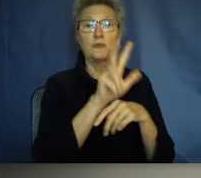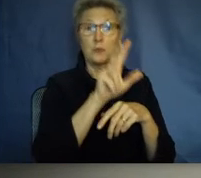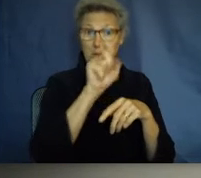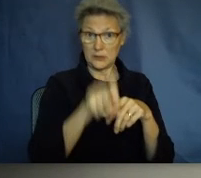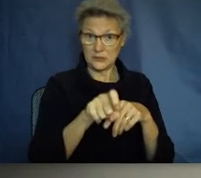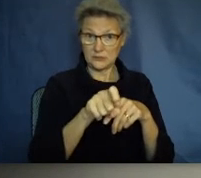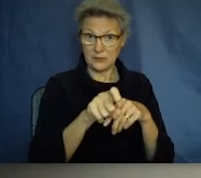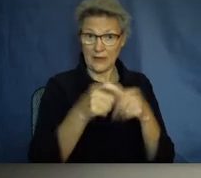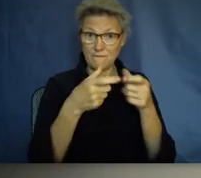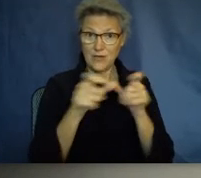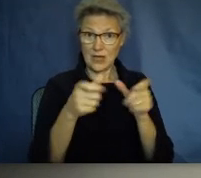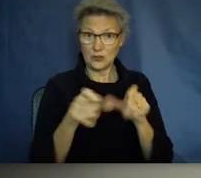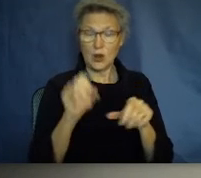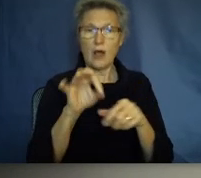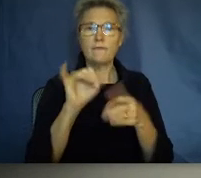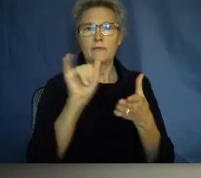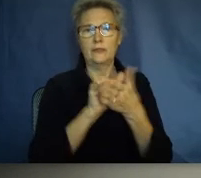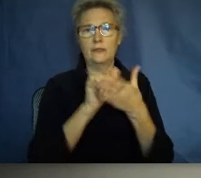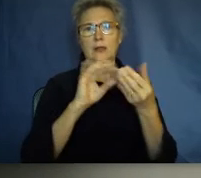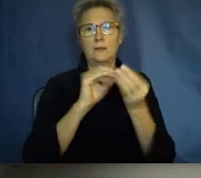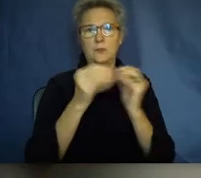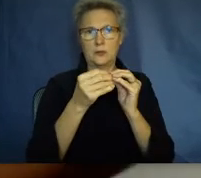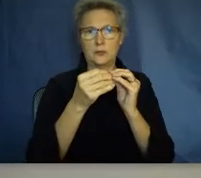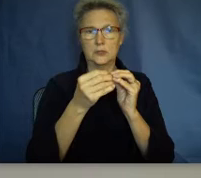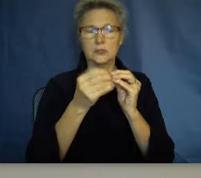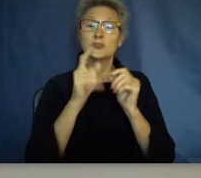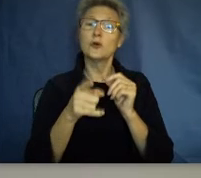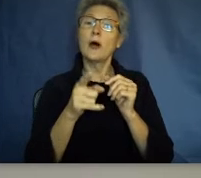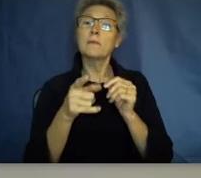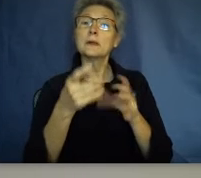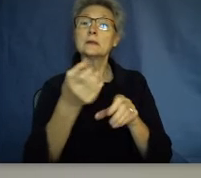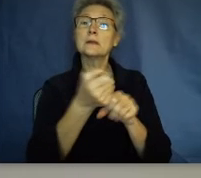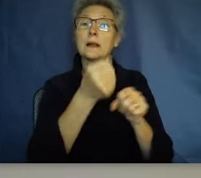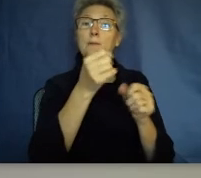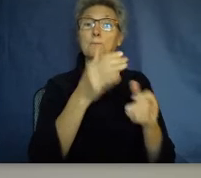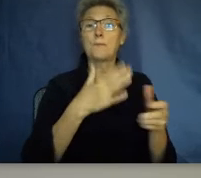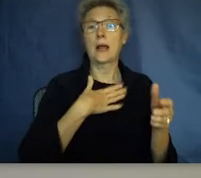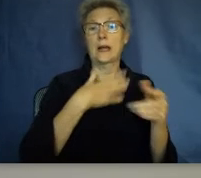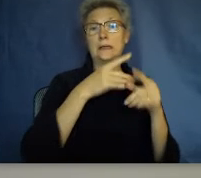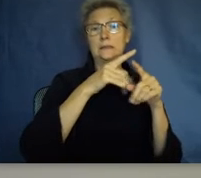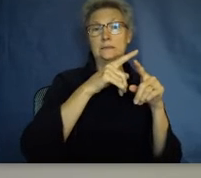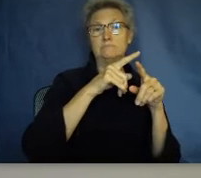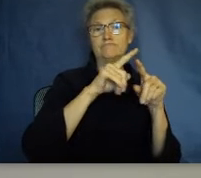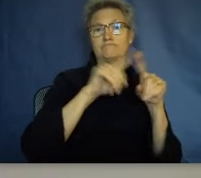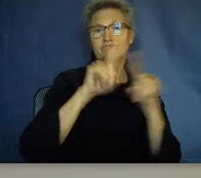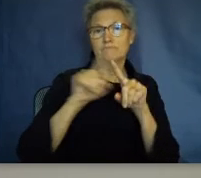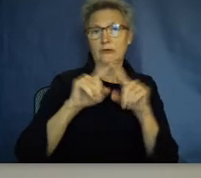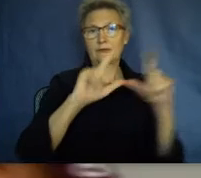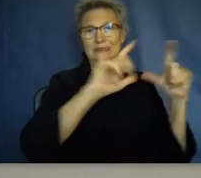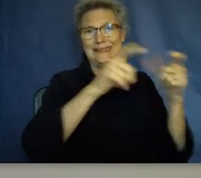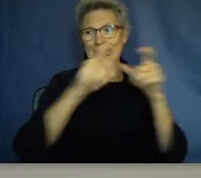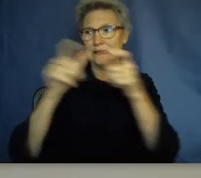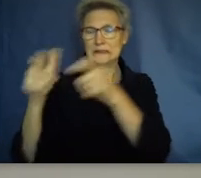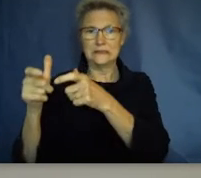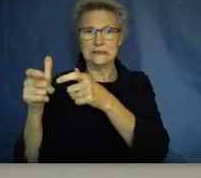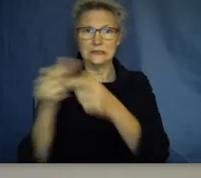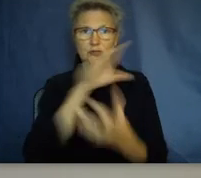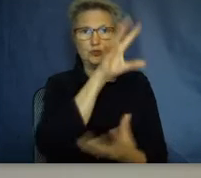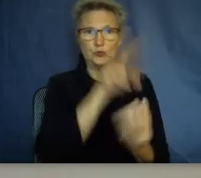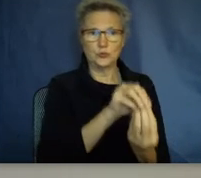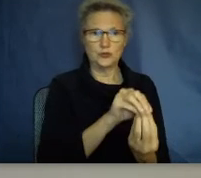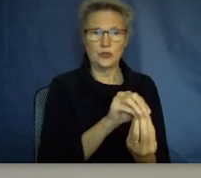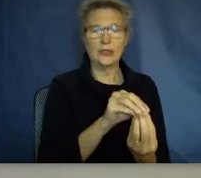a factor of that number. So I'm going to take my different set totals over here. So I know that we could do